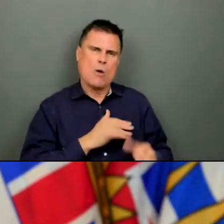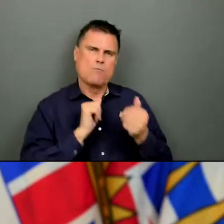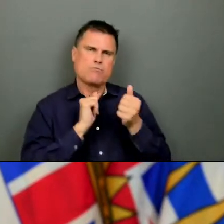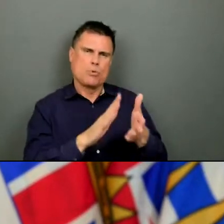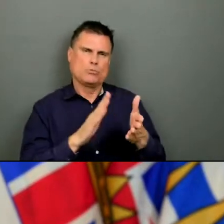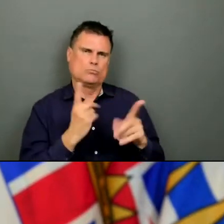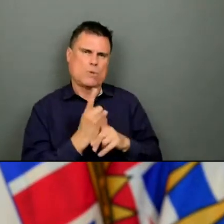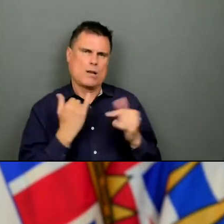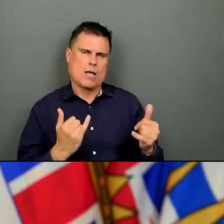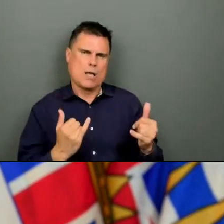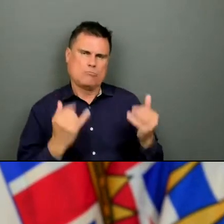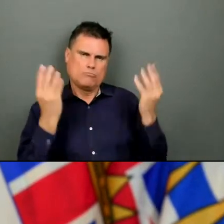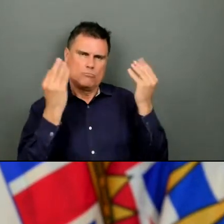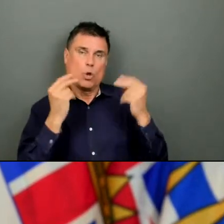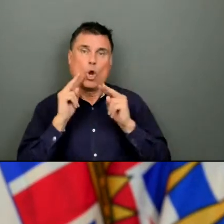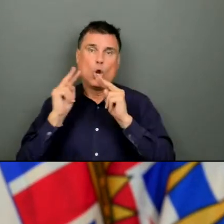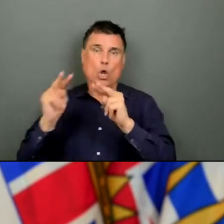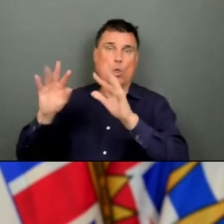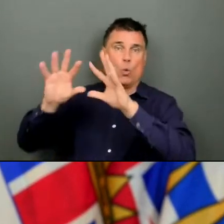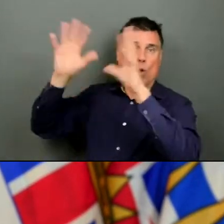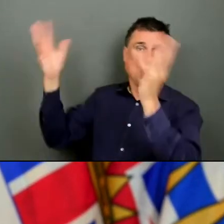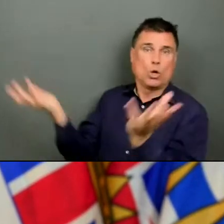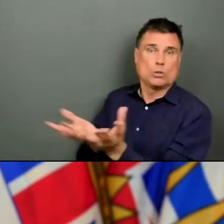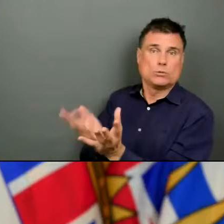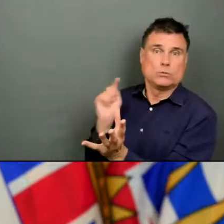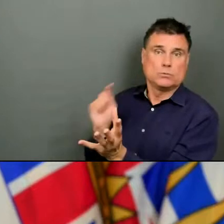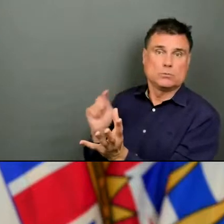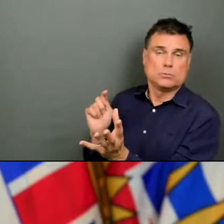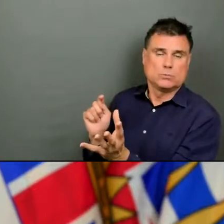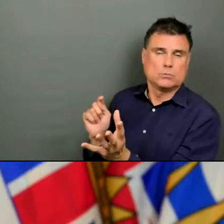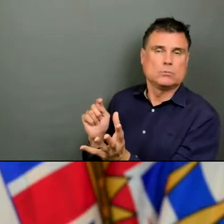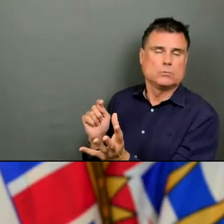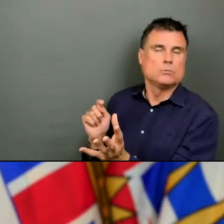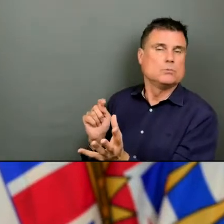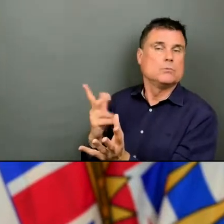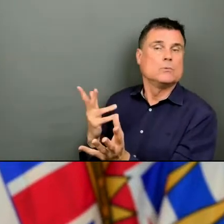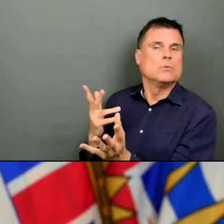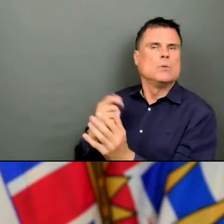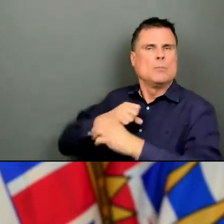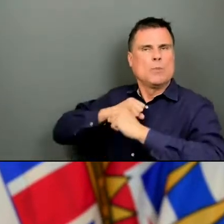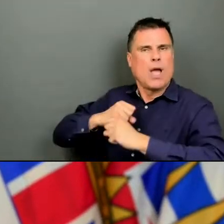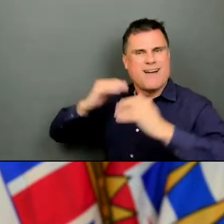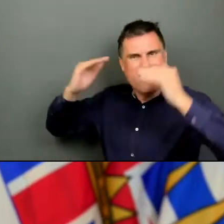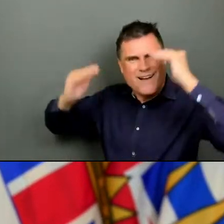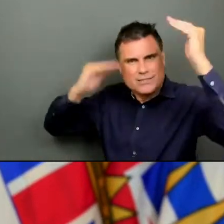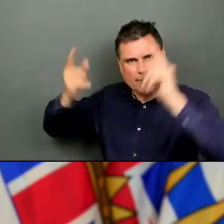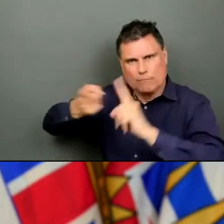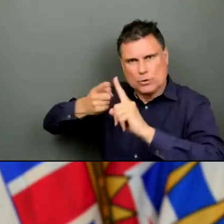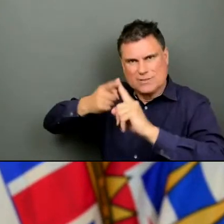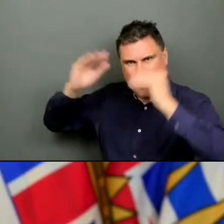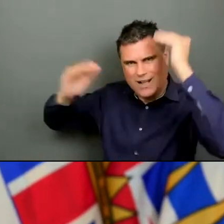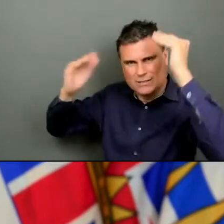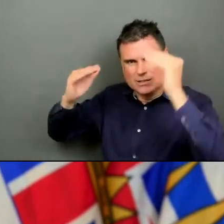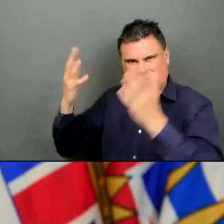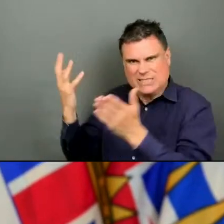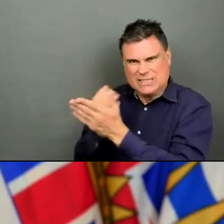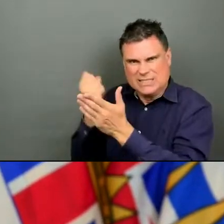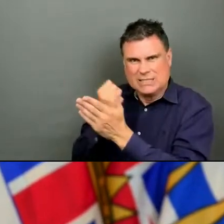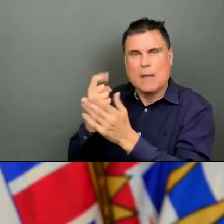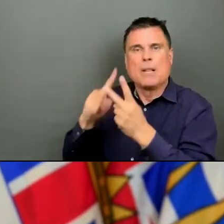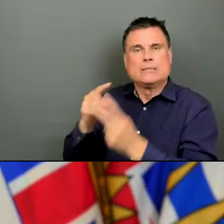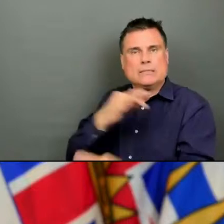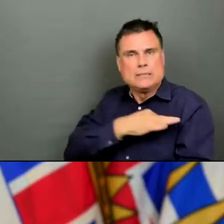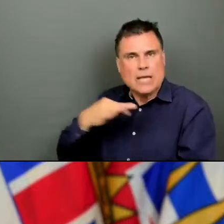I think globally it's imperative for us to protect healthcare workers and adults in many other countries. That's going to protect us